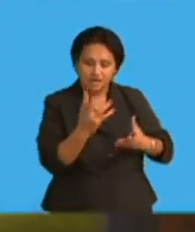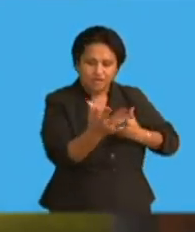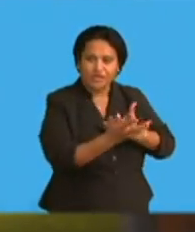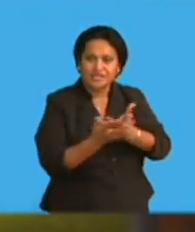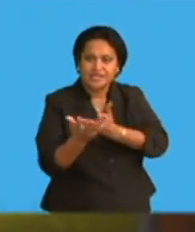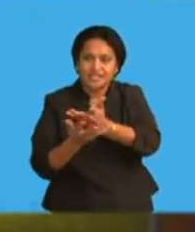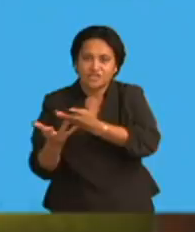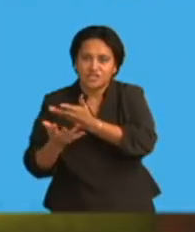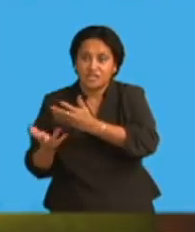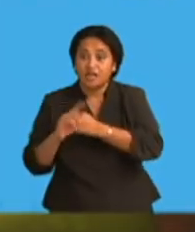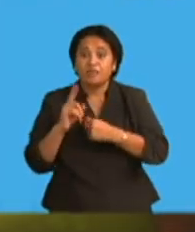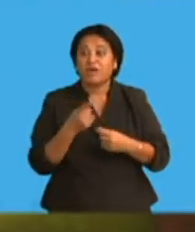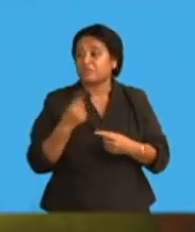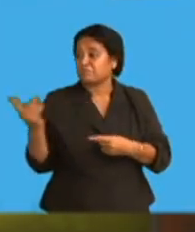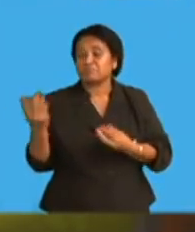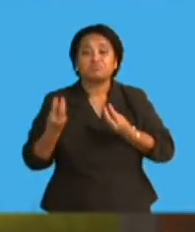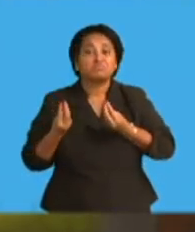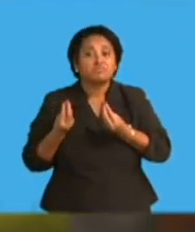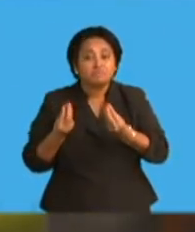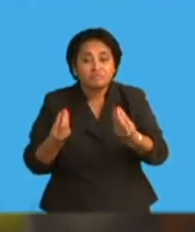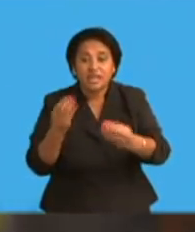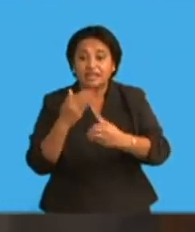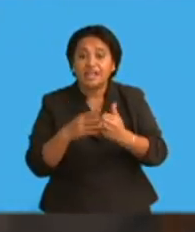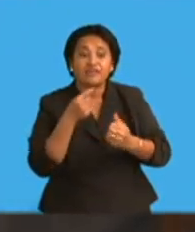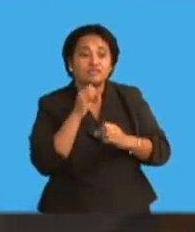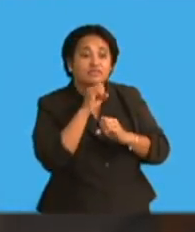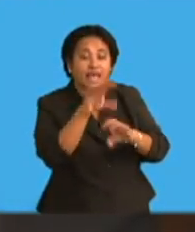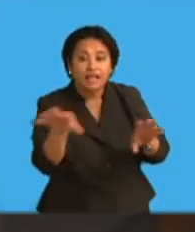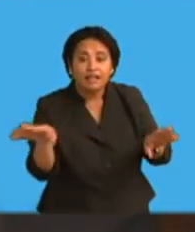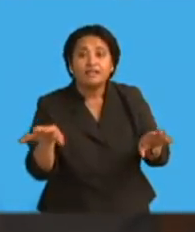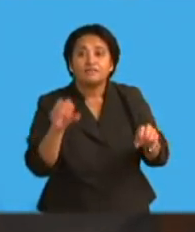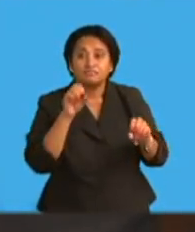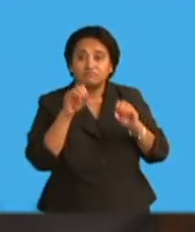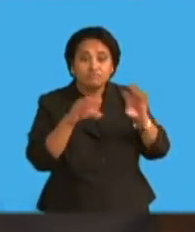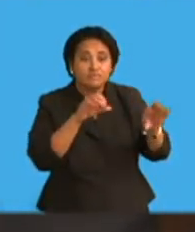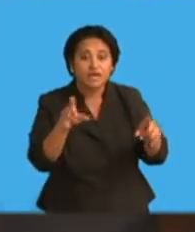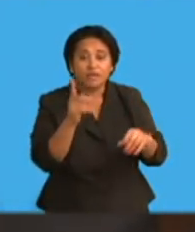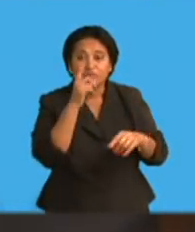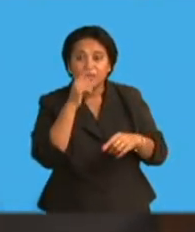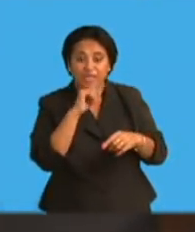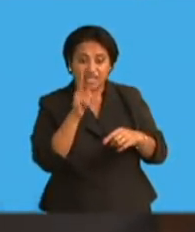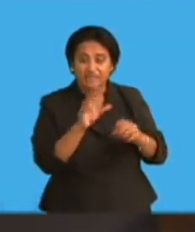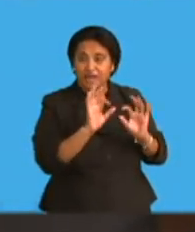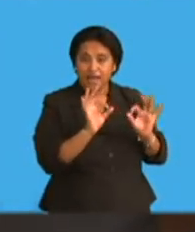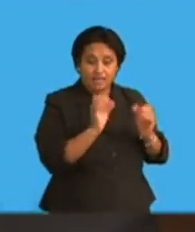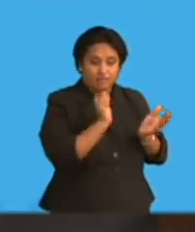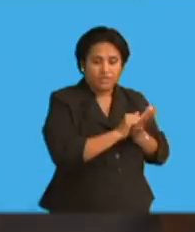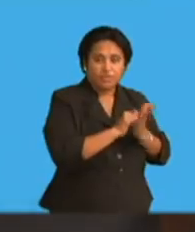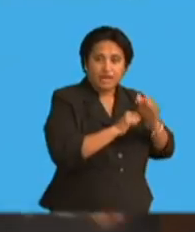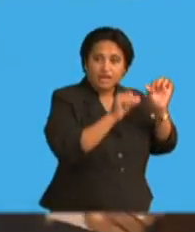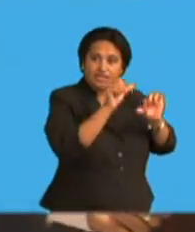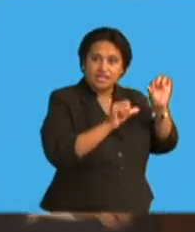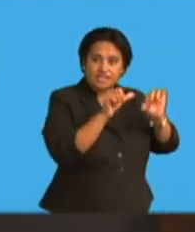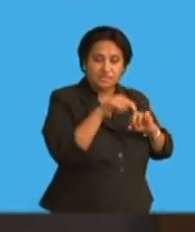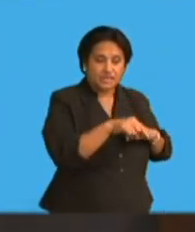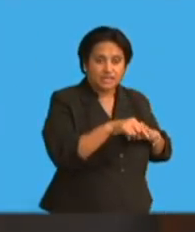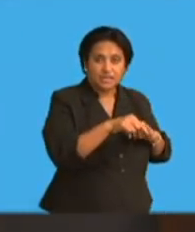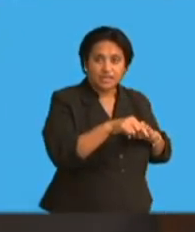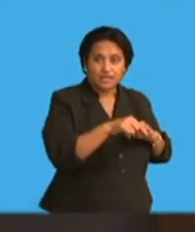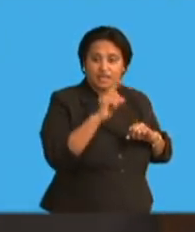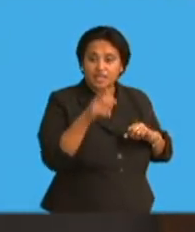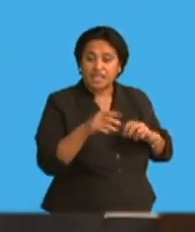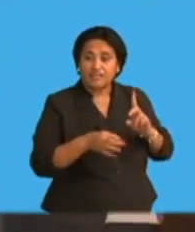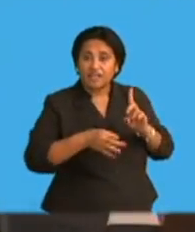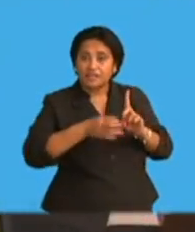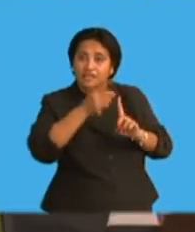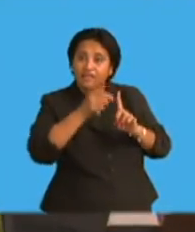what they don't go and tell those people is that if they're actually able to do a proper assessment here, if a development does take place, what does it do